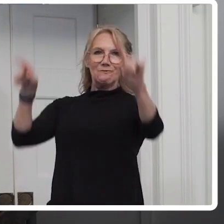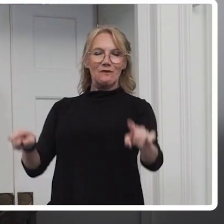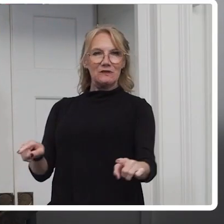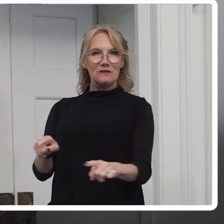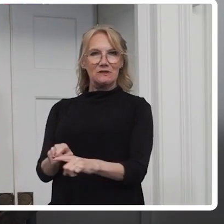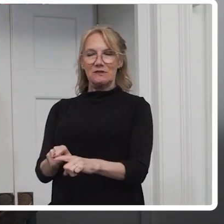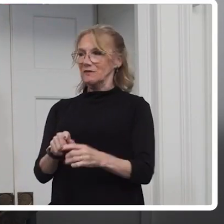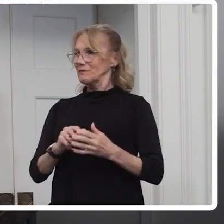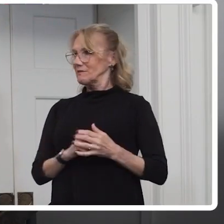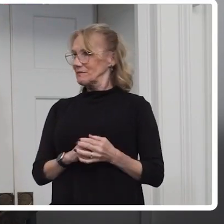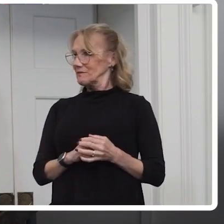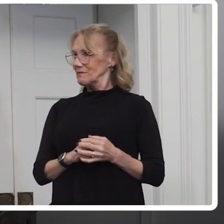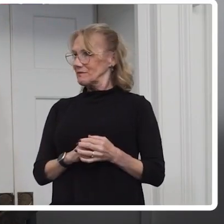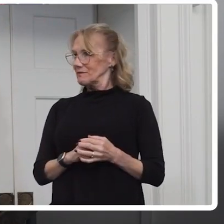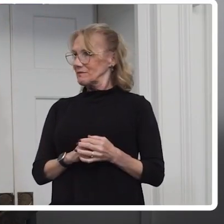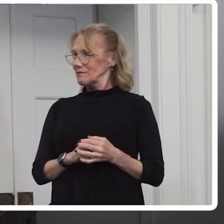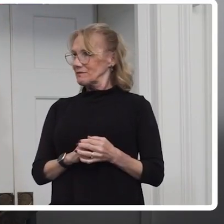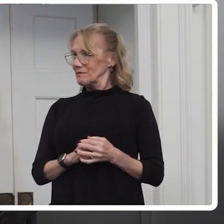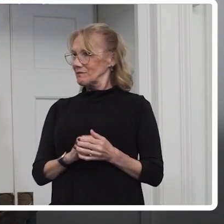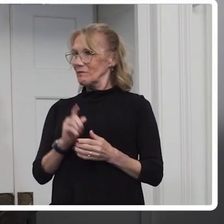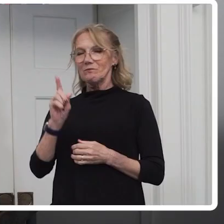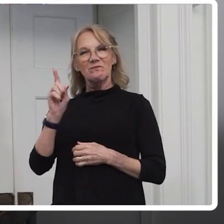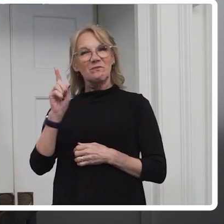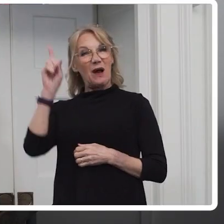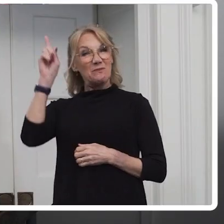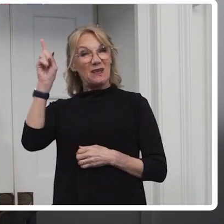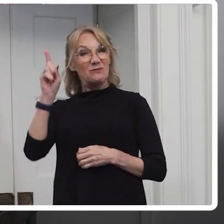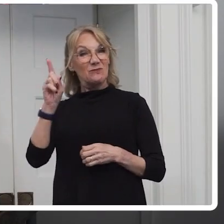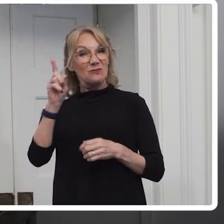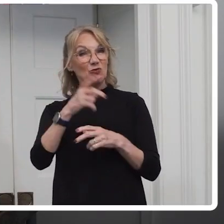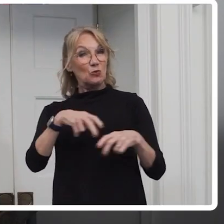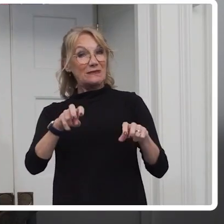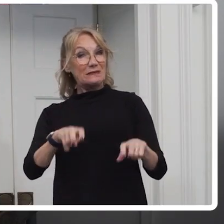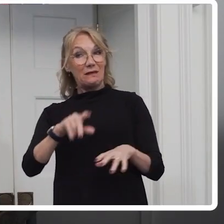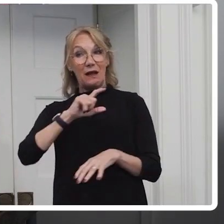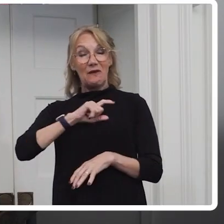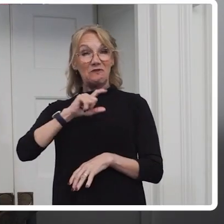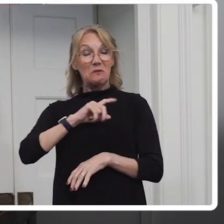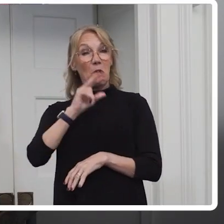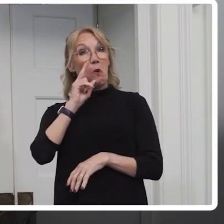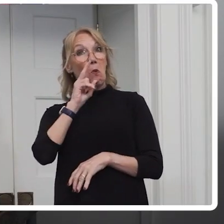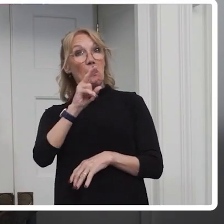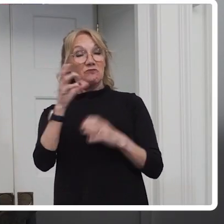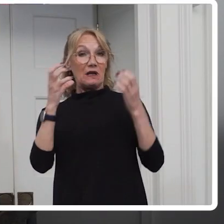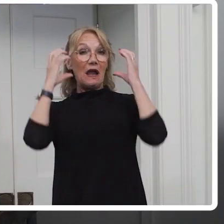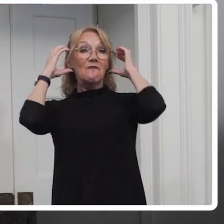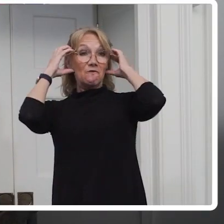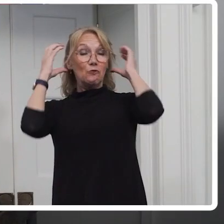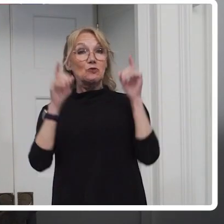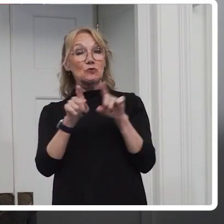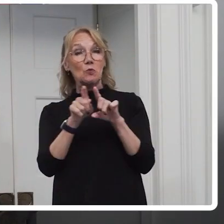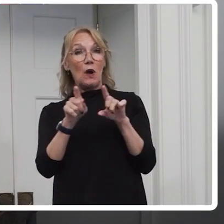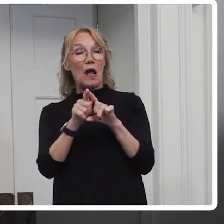and you can sit down on seating, I'd say quite comfortable seating, and you can watch it